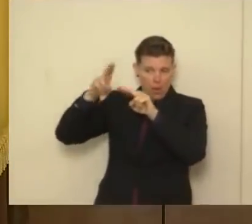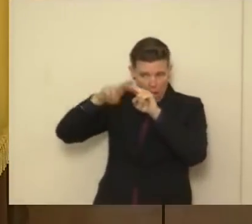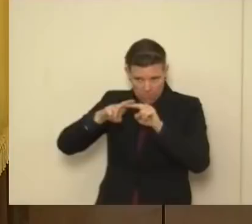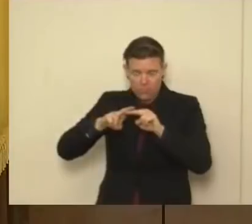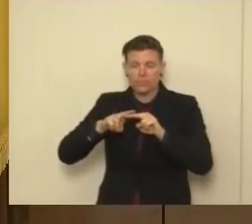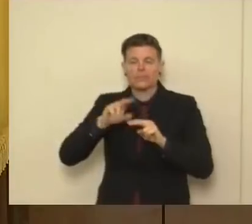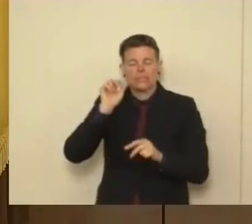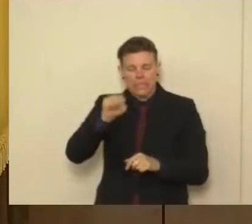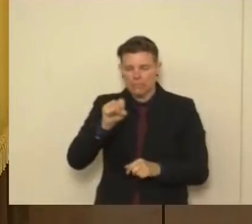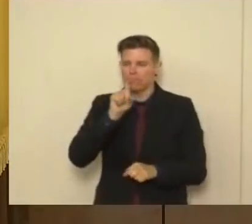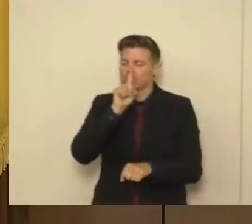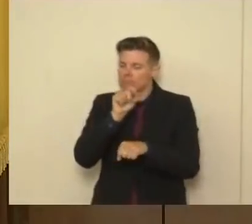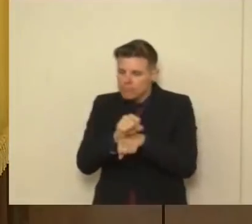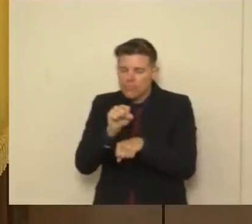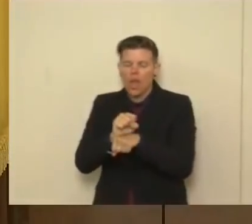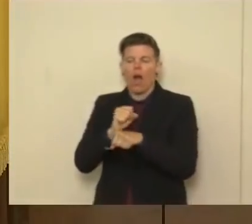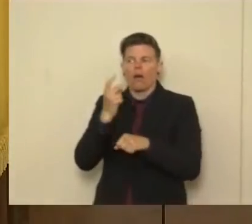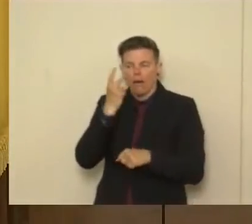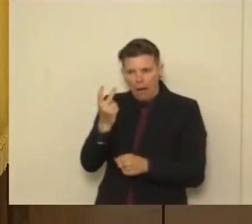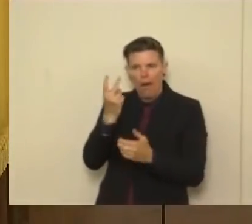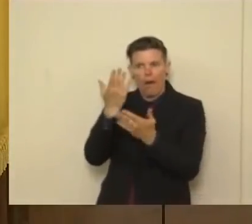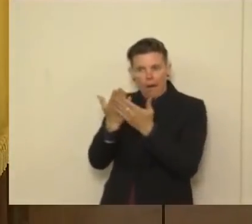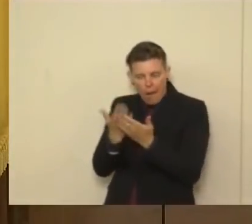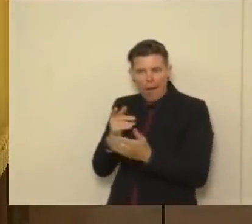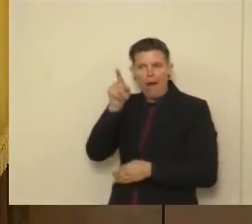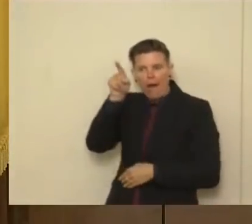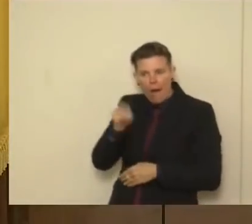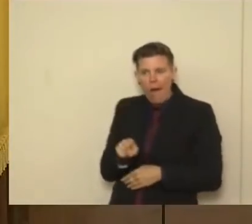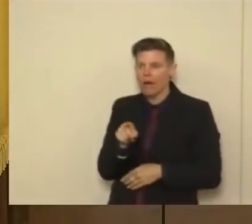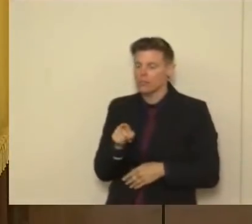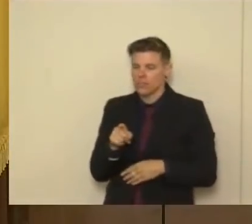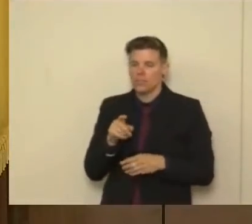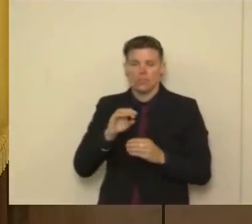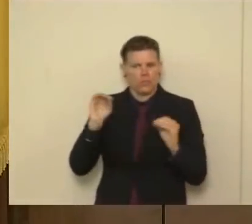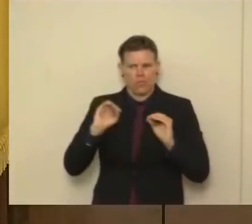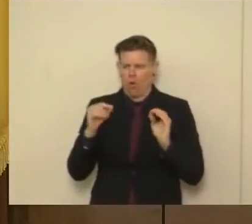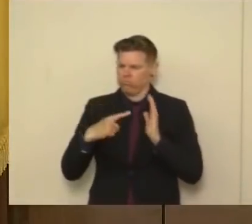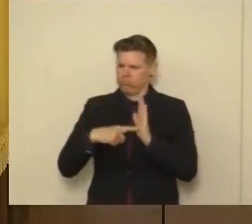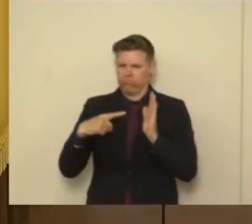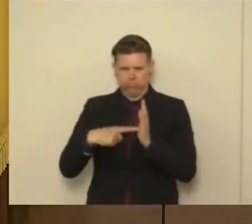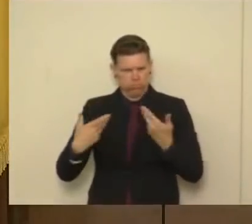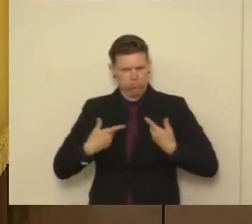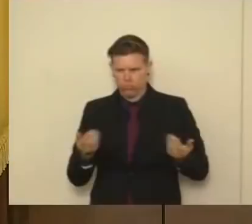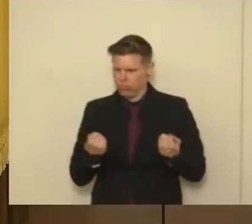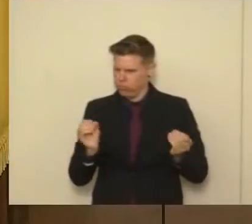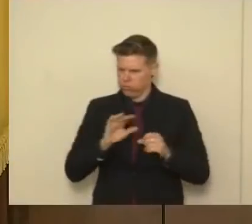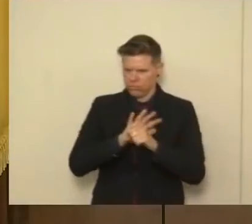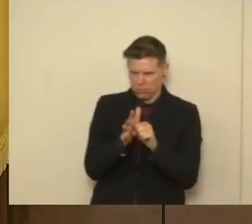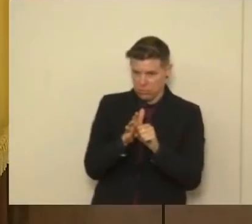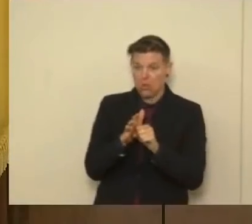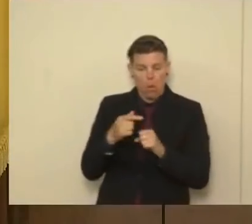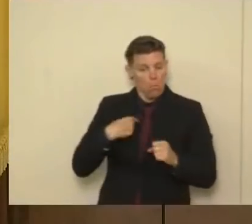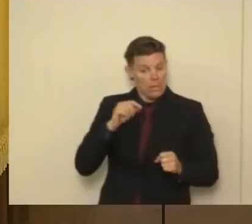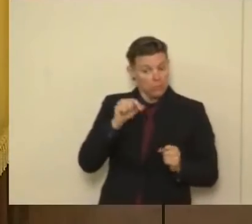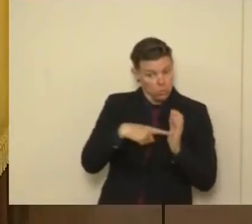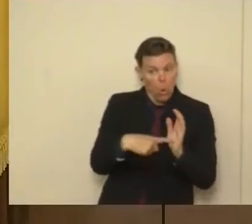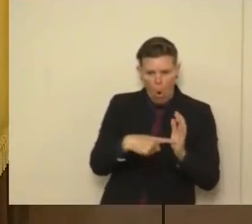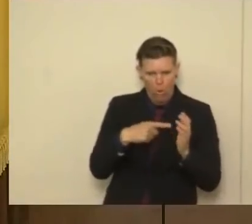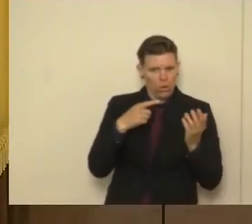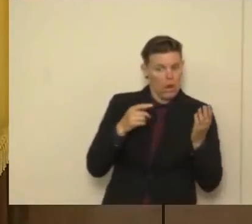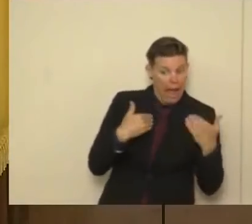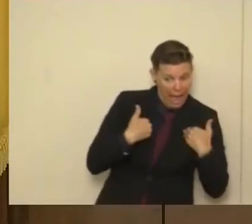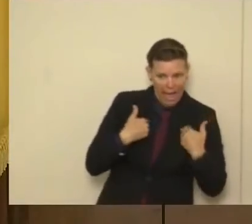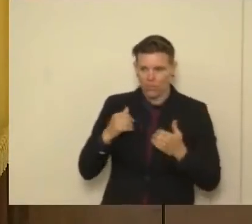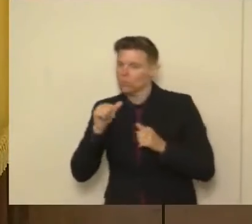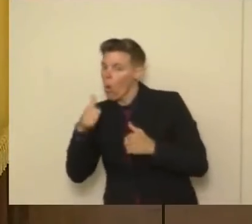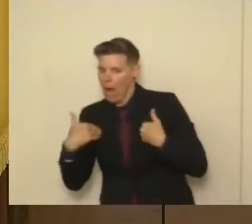testing asymptomatic populations is critical. We were doing that, but most states were not. Part of it was they didn't think that they needed to,